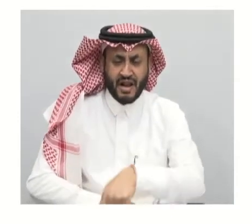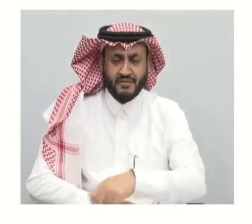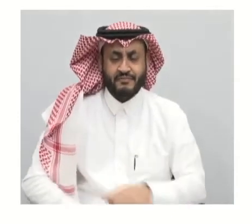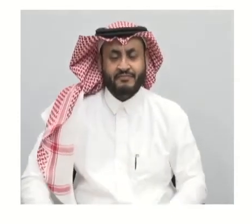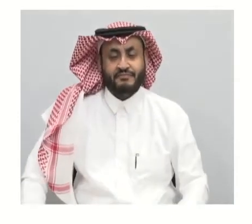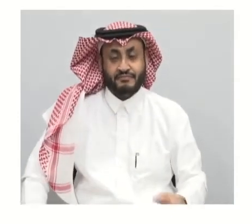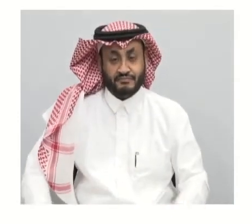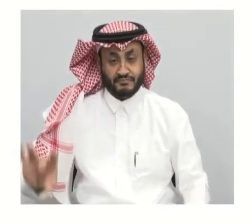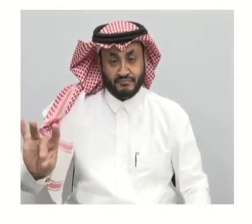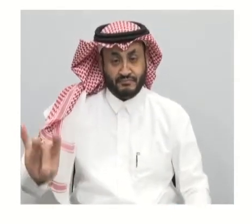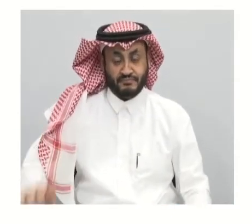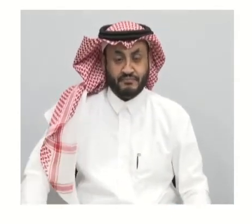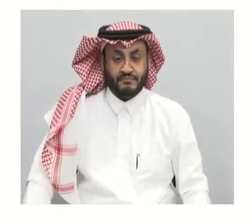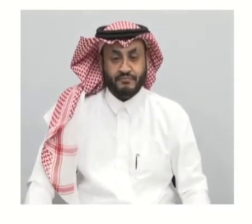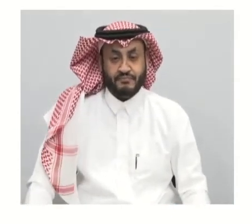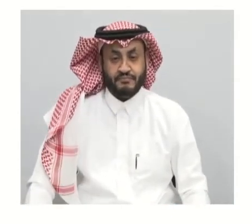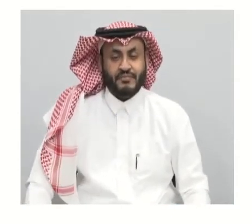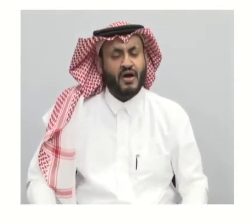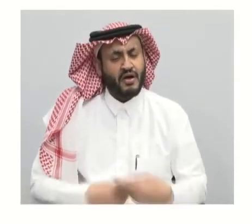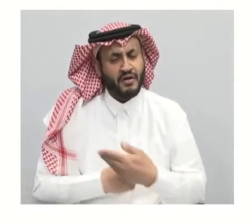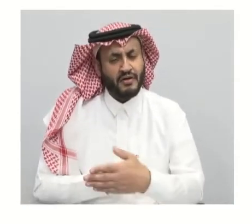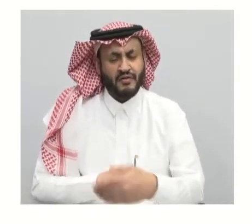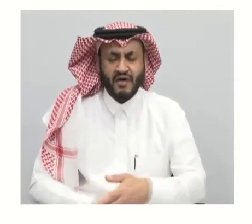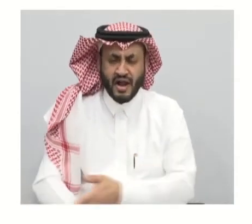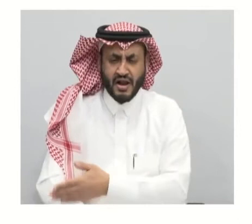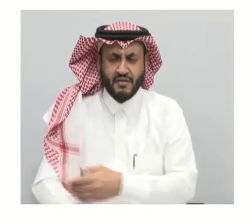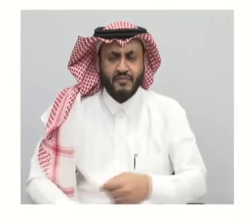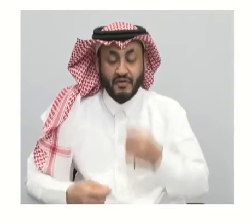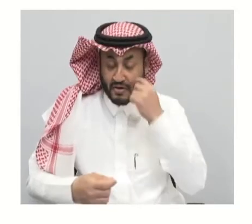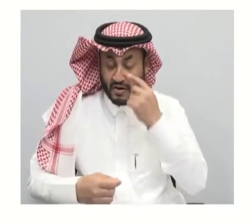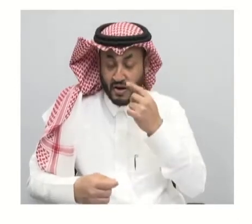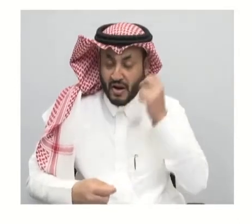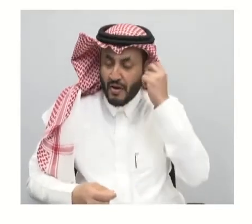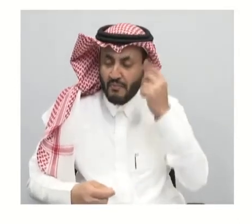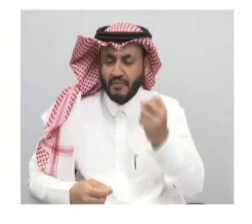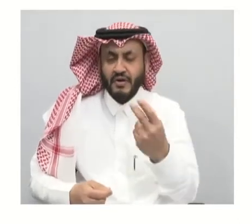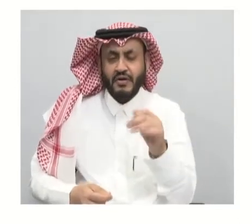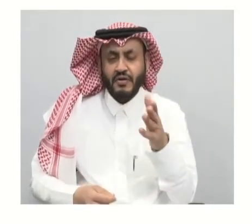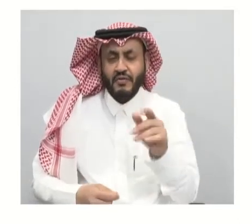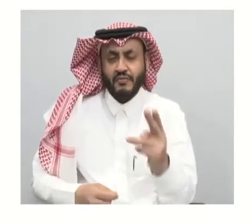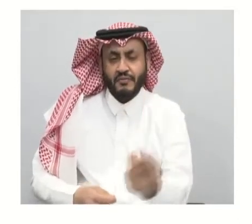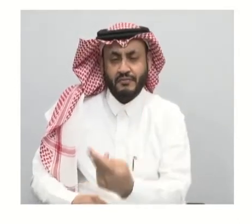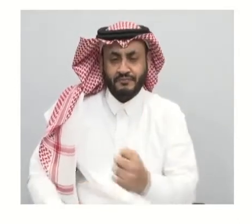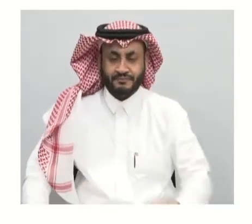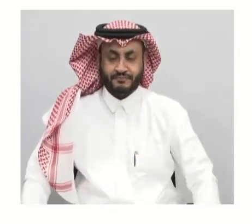Eight. As mayor, it is my pleasure to support the talent of new artists.